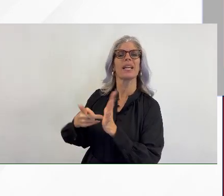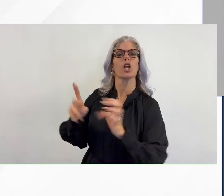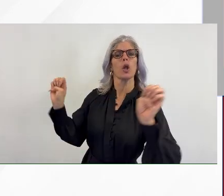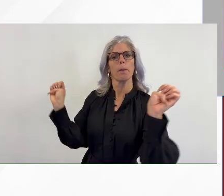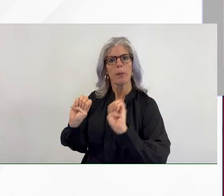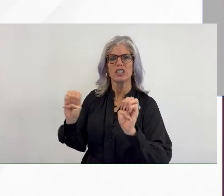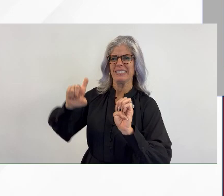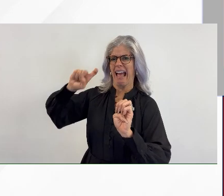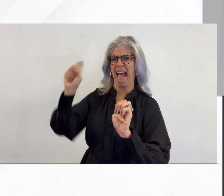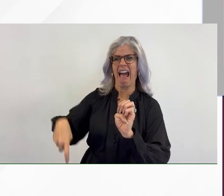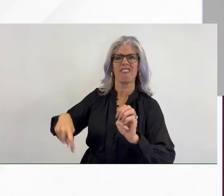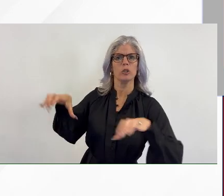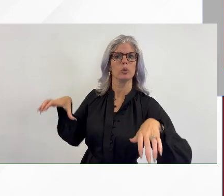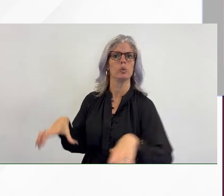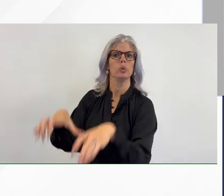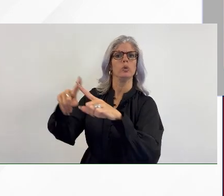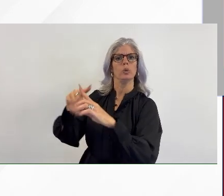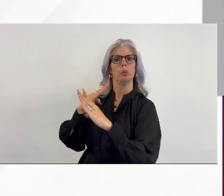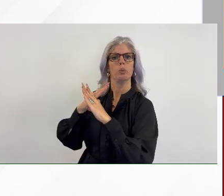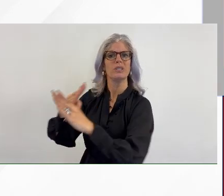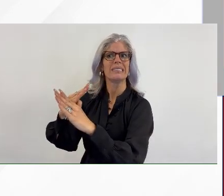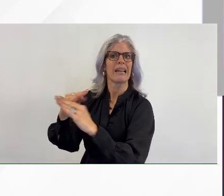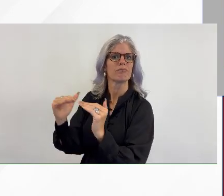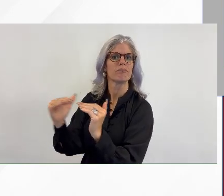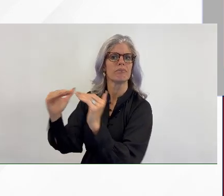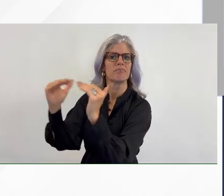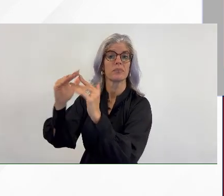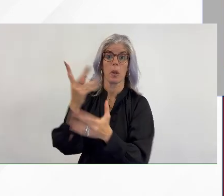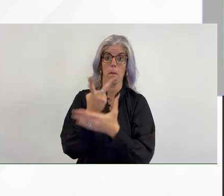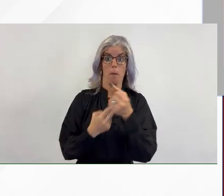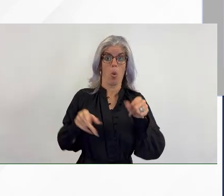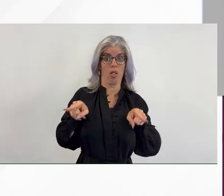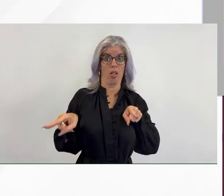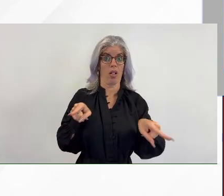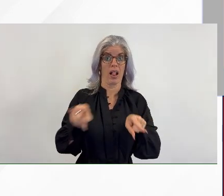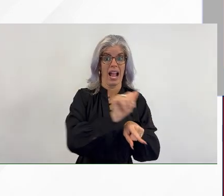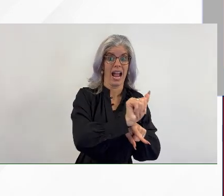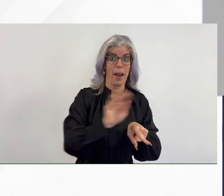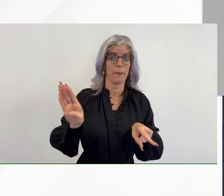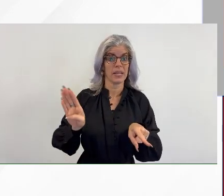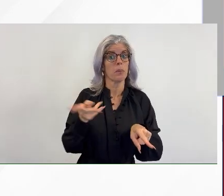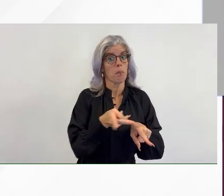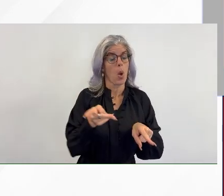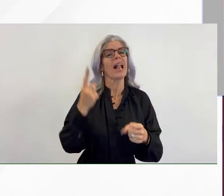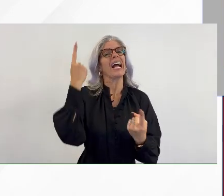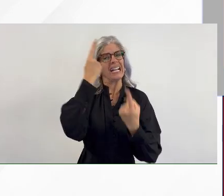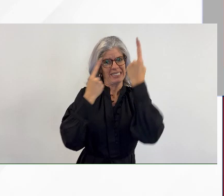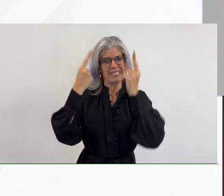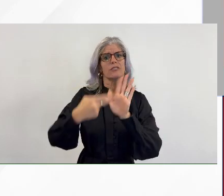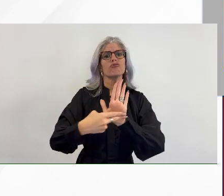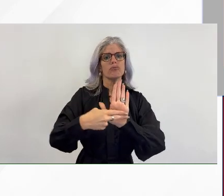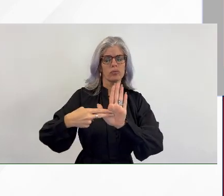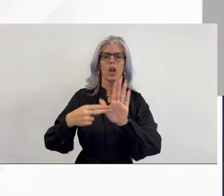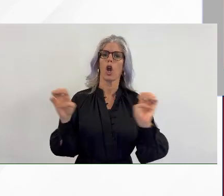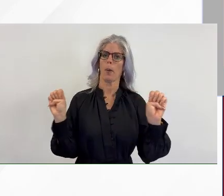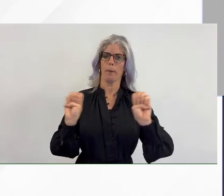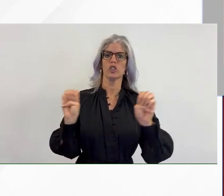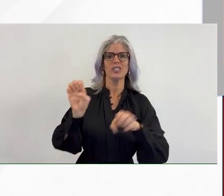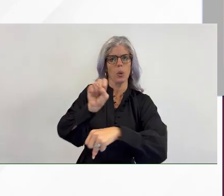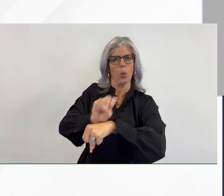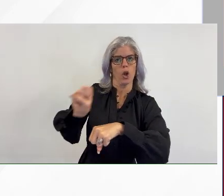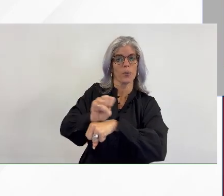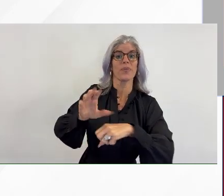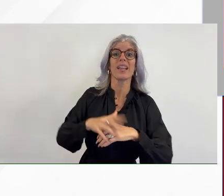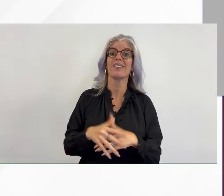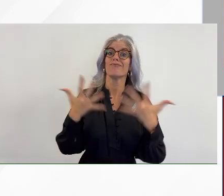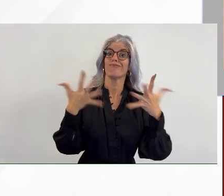complete emergency work is 6 months from the declaration date. Within its discretion, the state, as the recipient, has the authority to